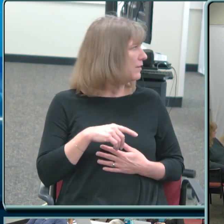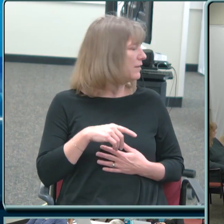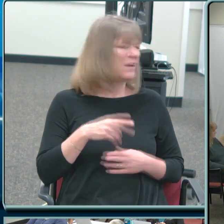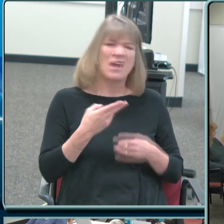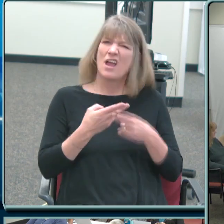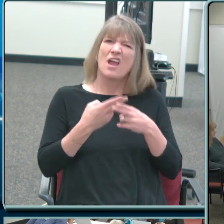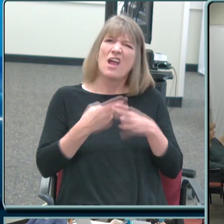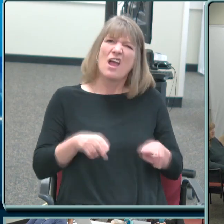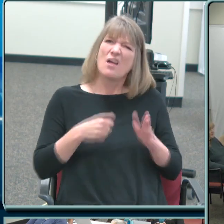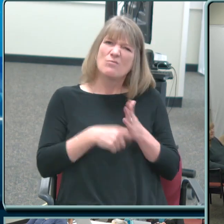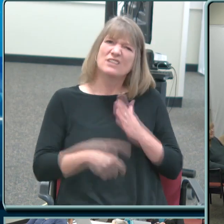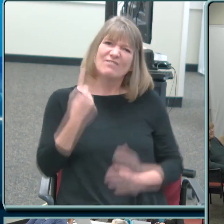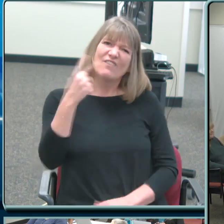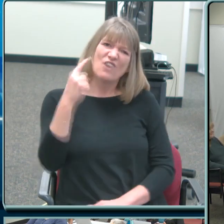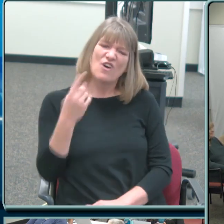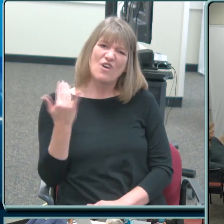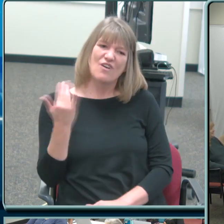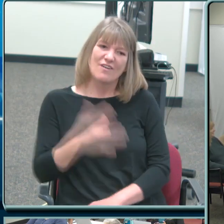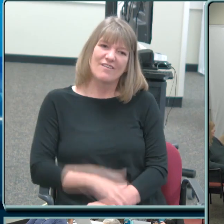eggs?